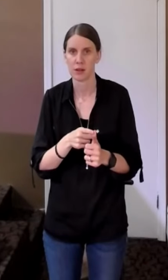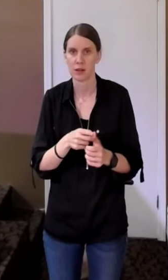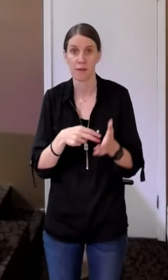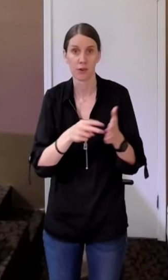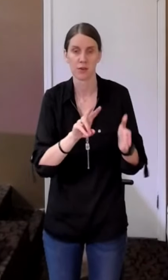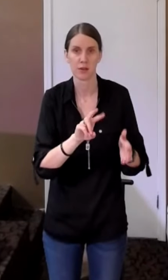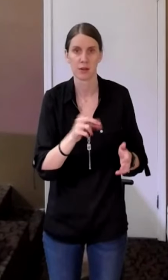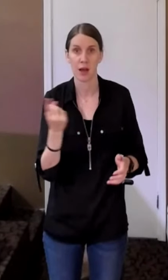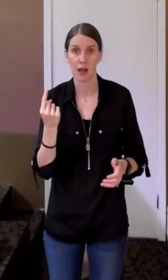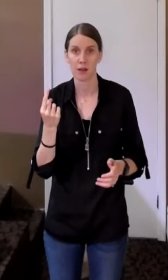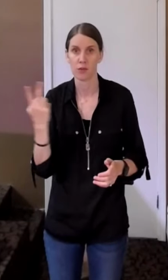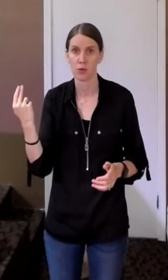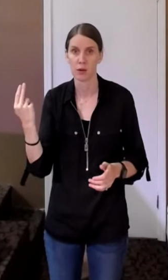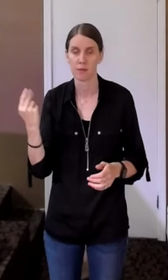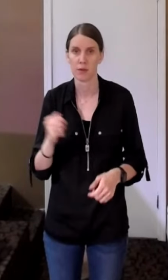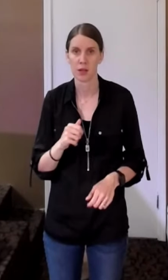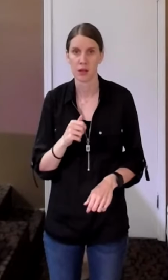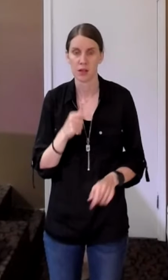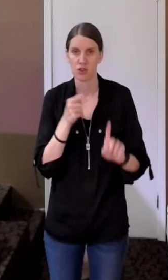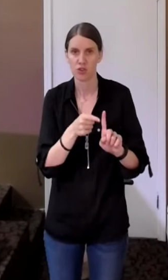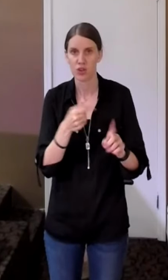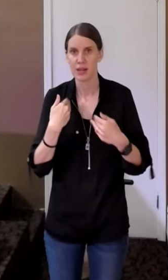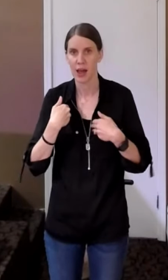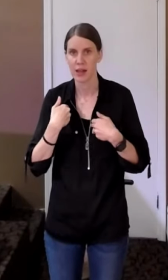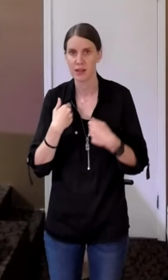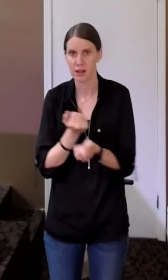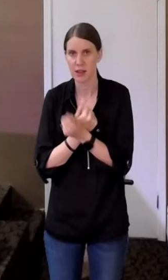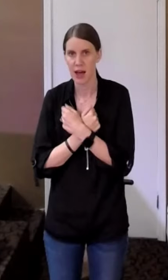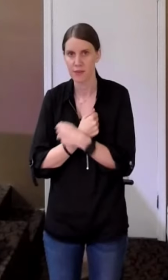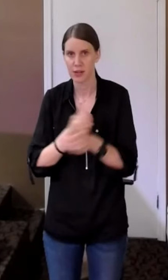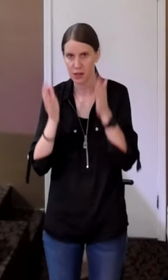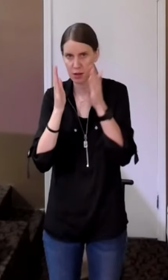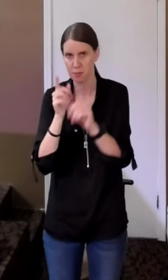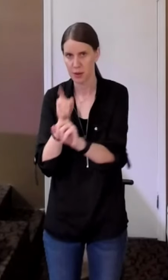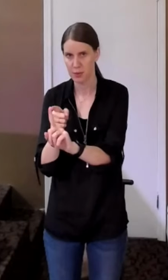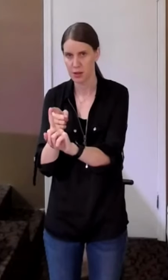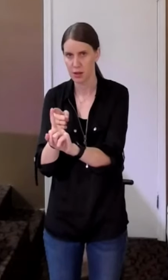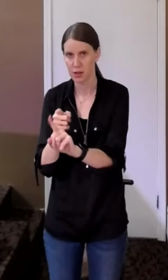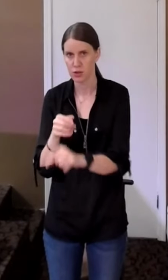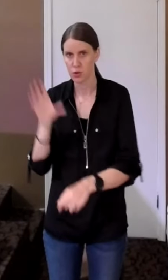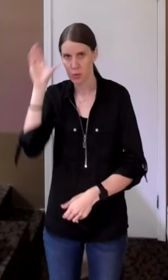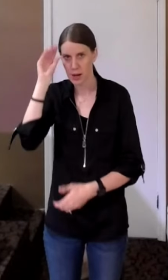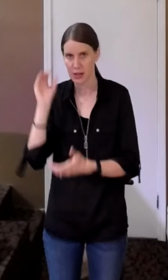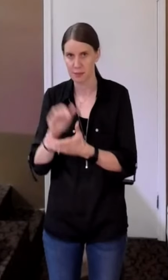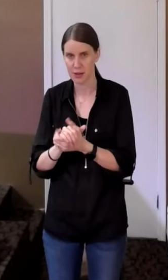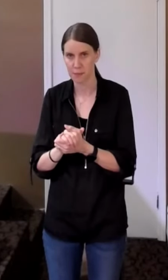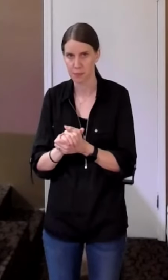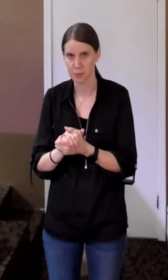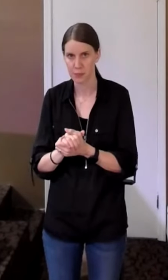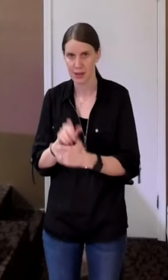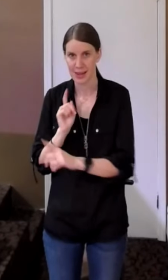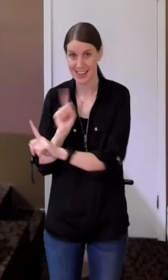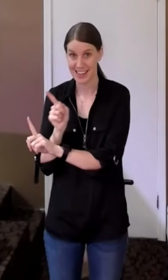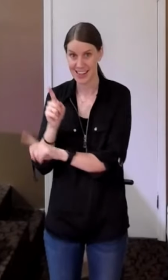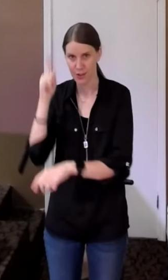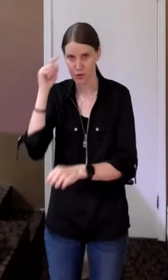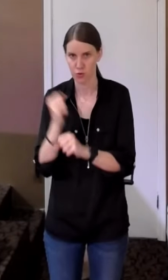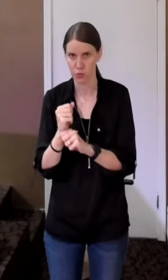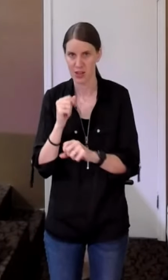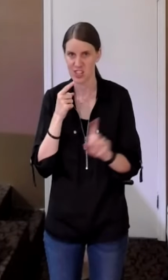12, it says that she has a loving commitment to her husband. Her husband is able to trust in